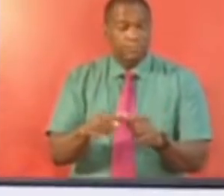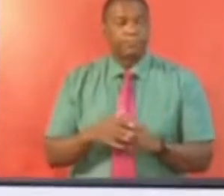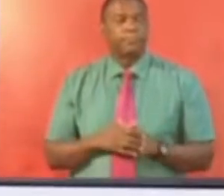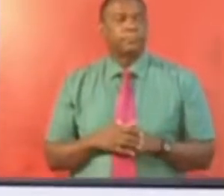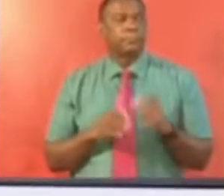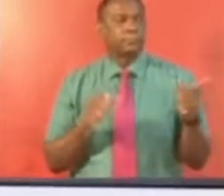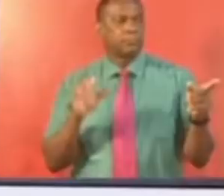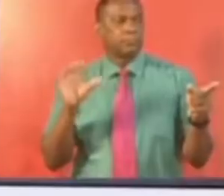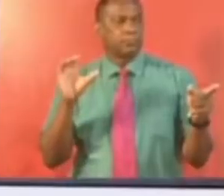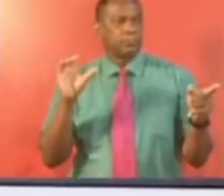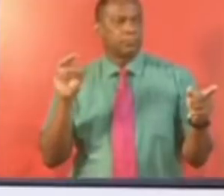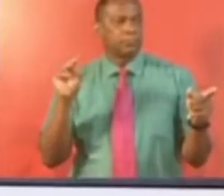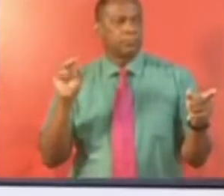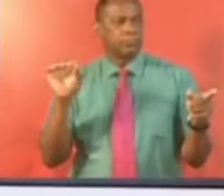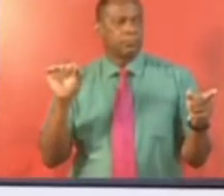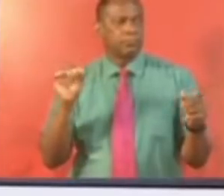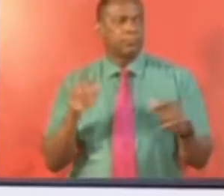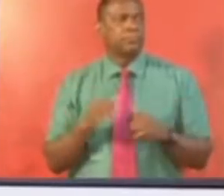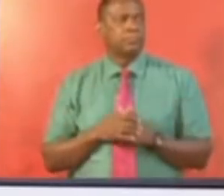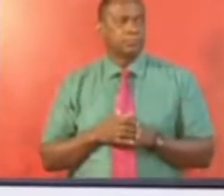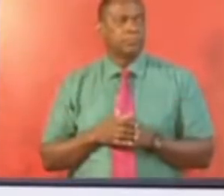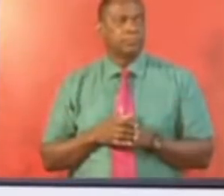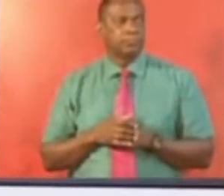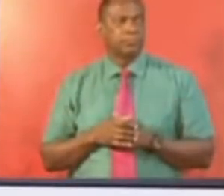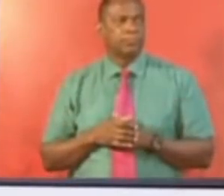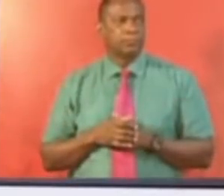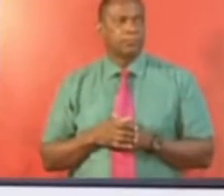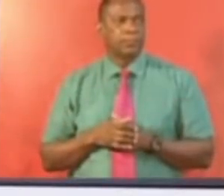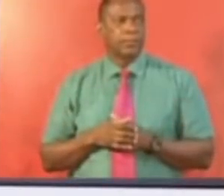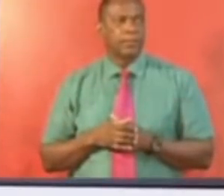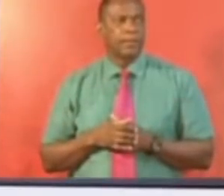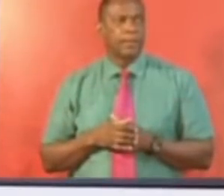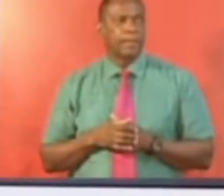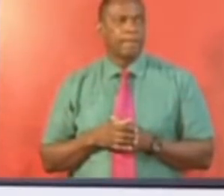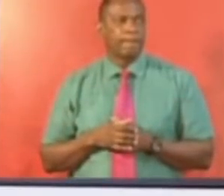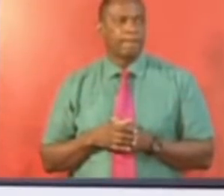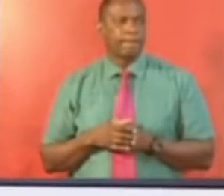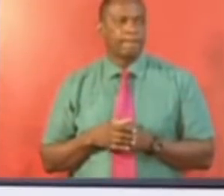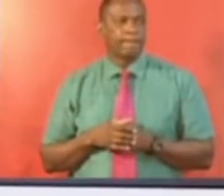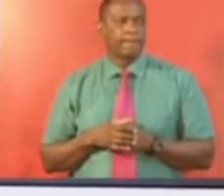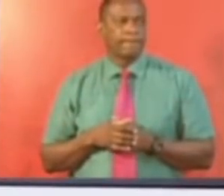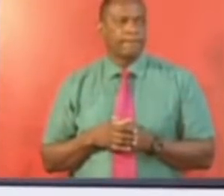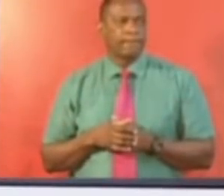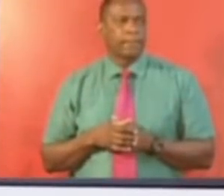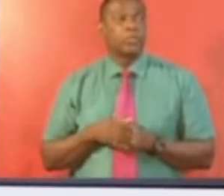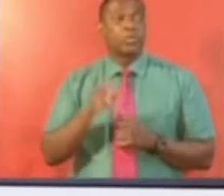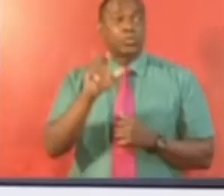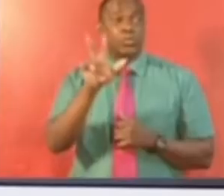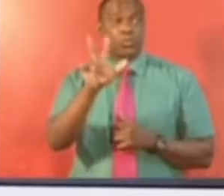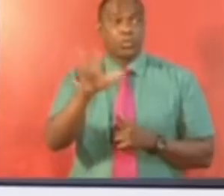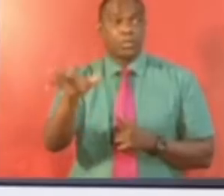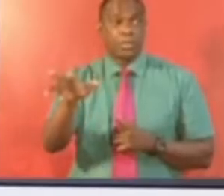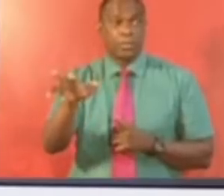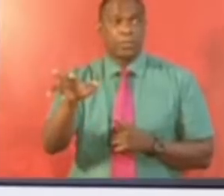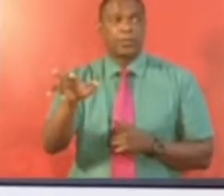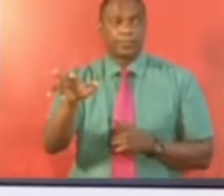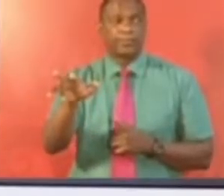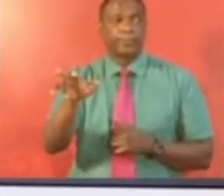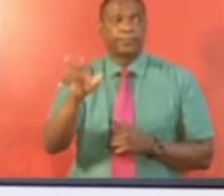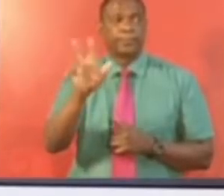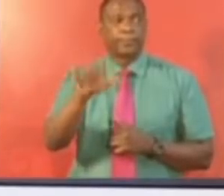so as I said before, the 33 persons came out of a group of individuals that have been domiciled together, upwards of about